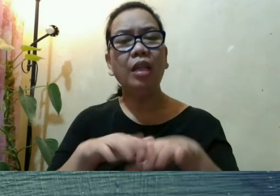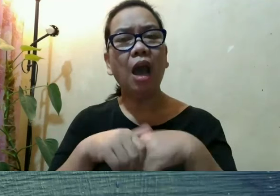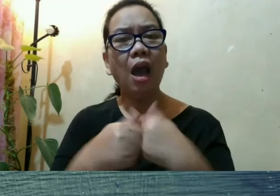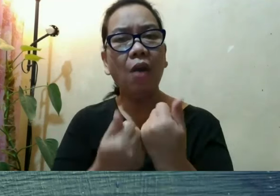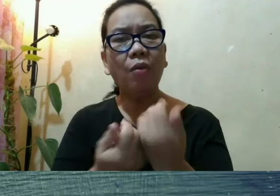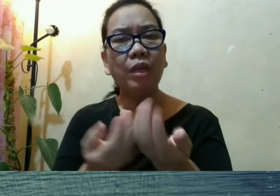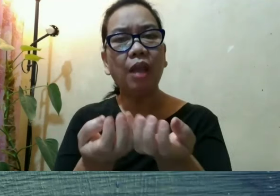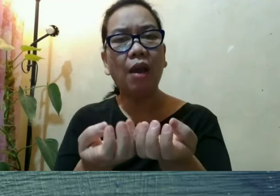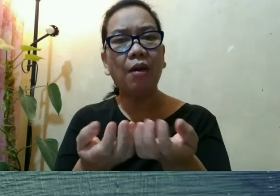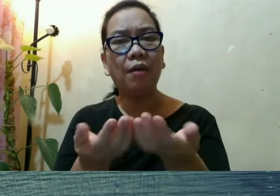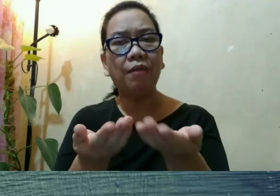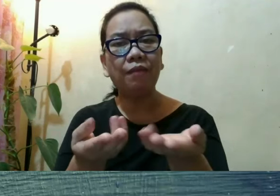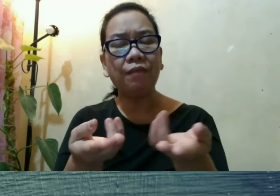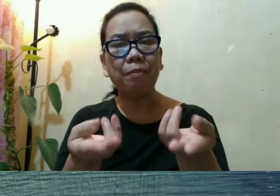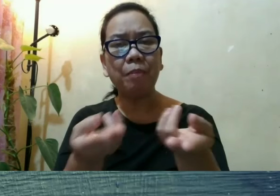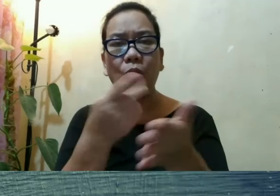and